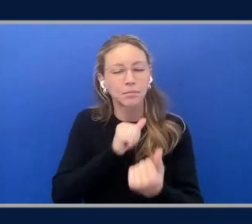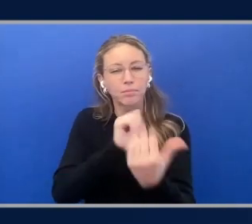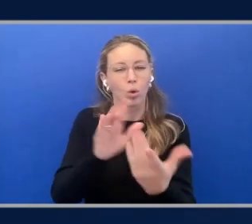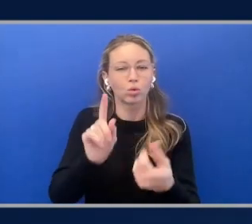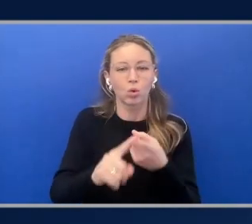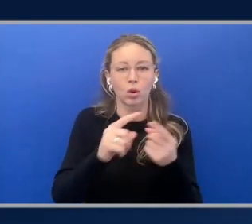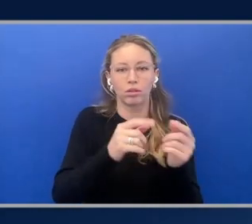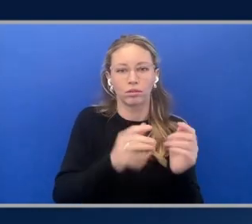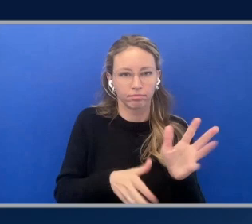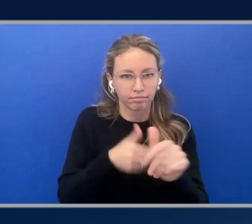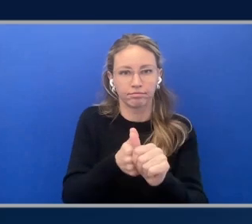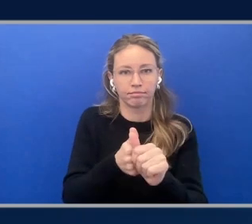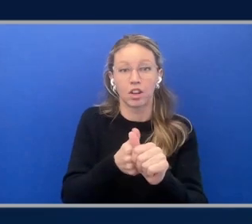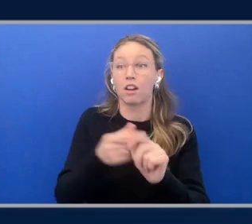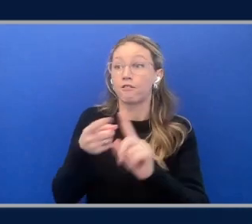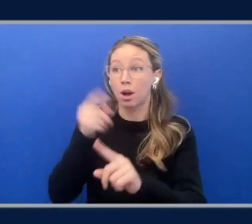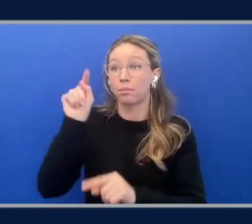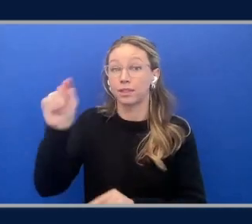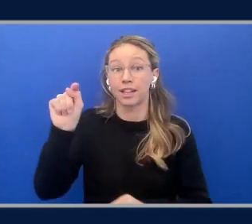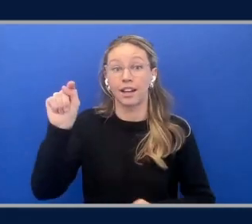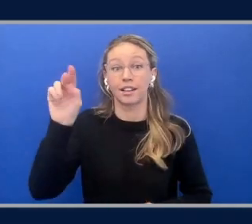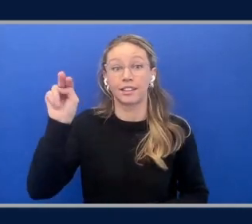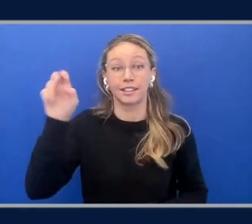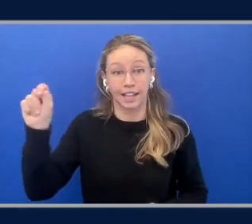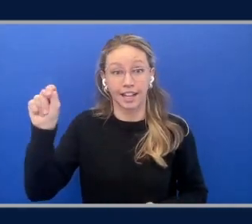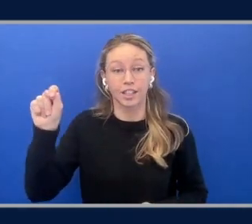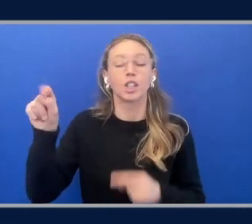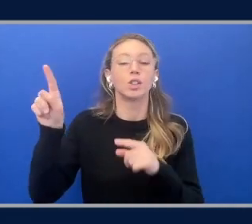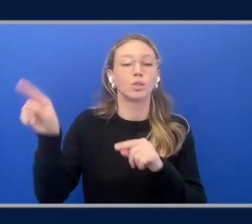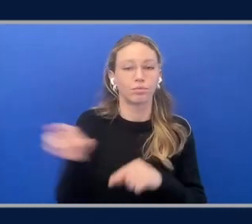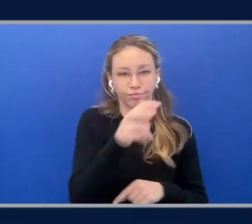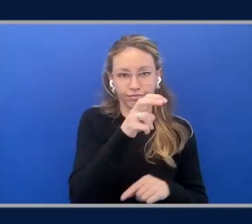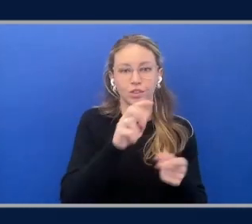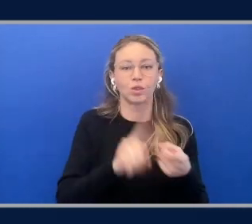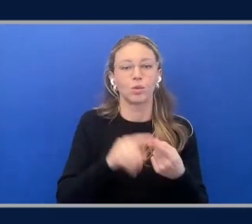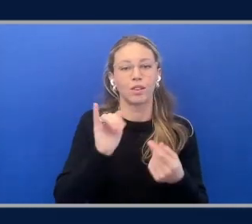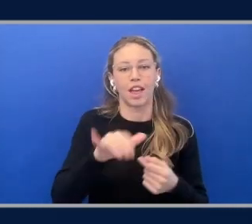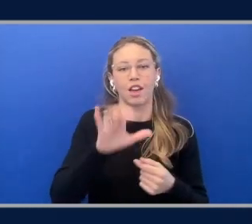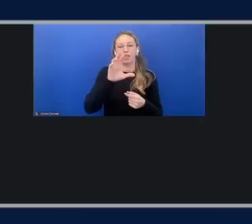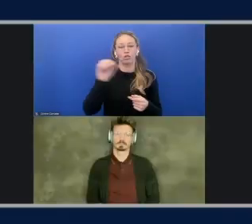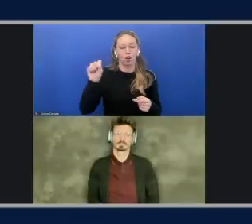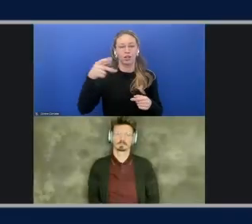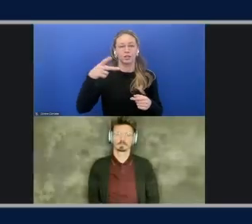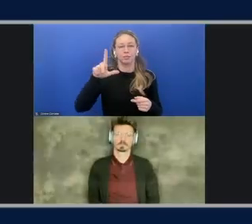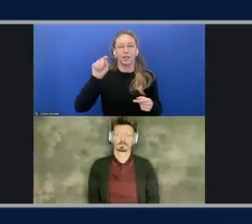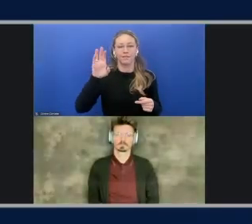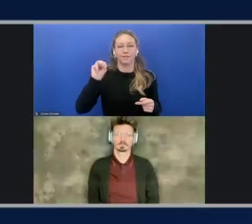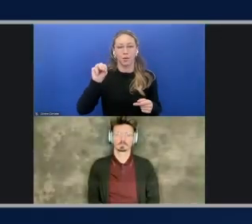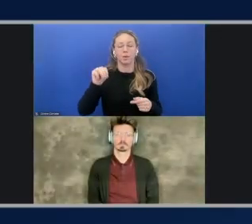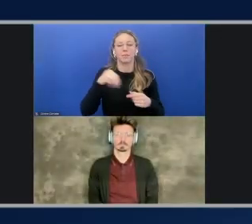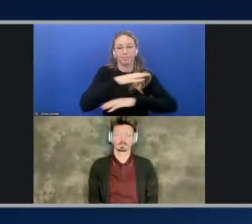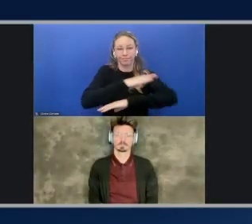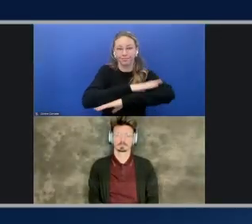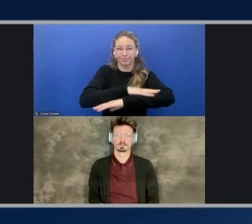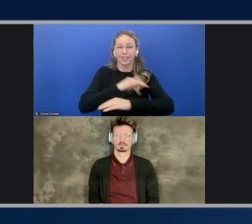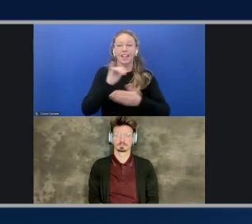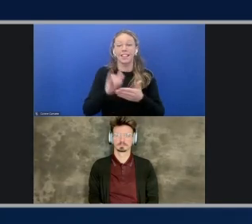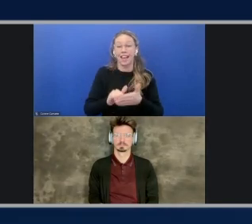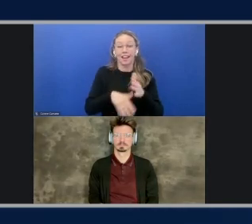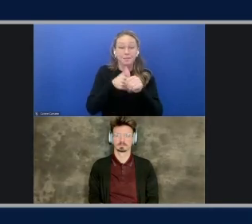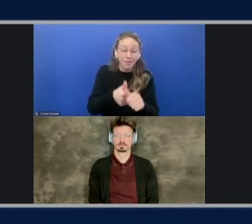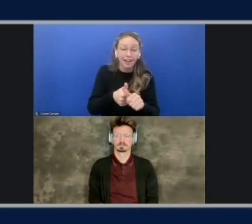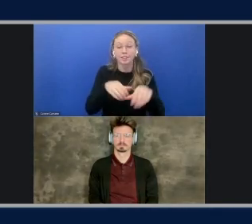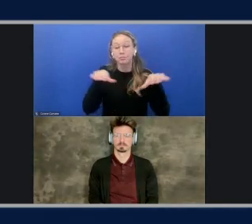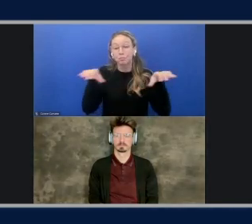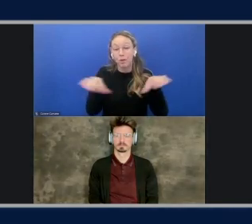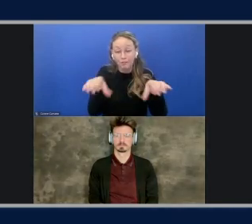applications from .NET framework into the cross-platform, right? Yes. And the main benefits are security, compliance, performance issue. You